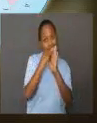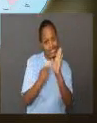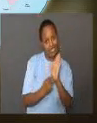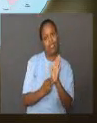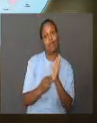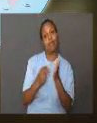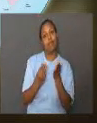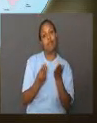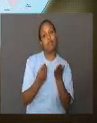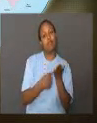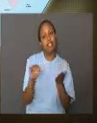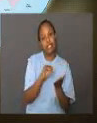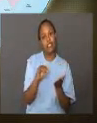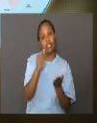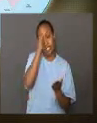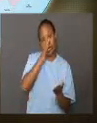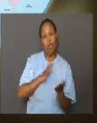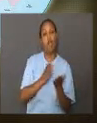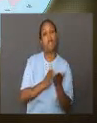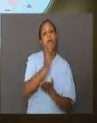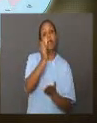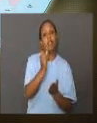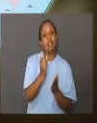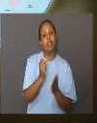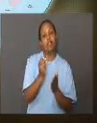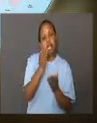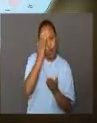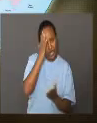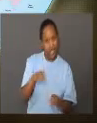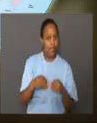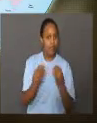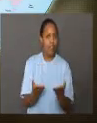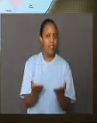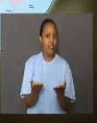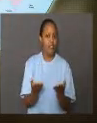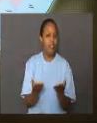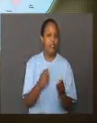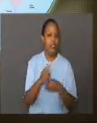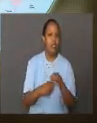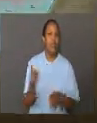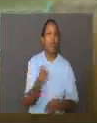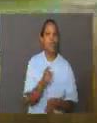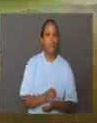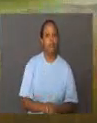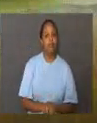that recognizes their human rights and legalizes them within a constitution.